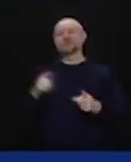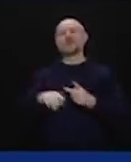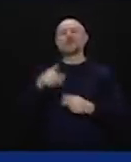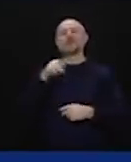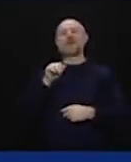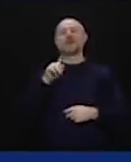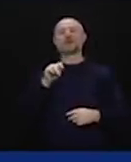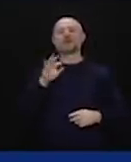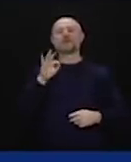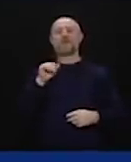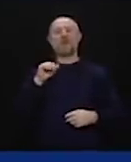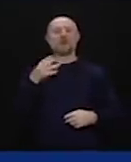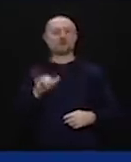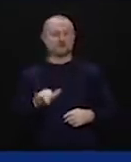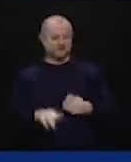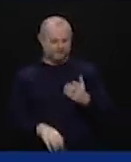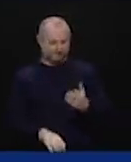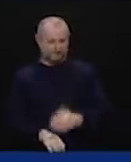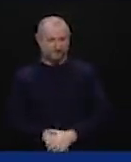thank you as well.